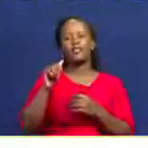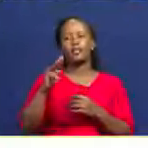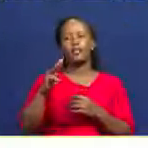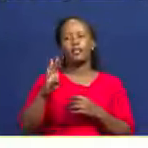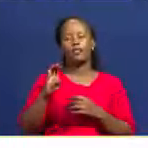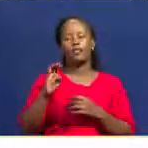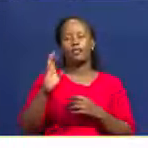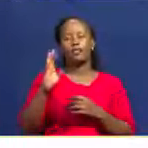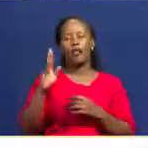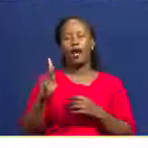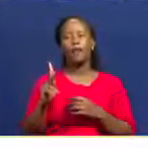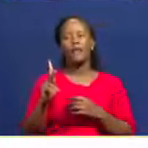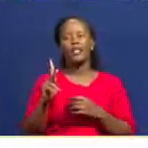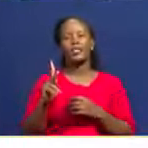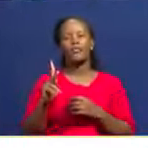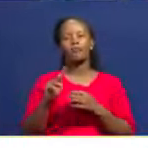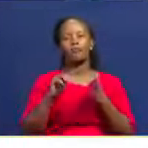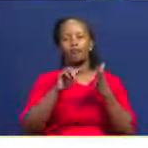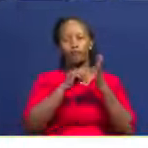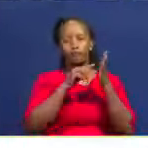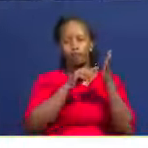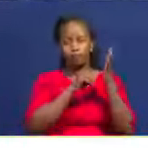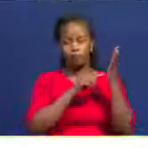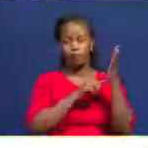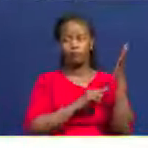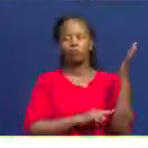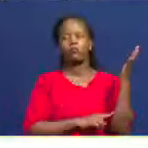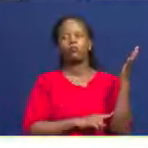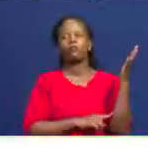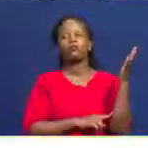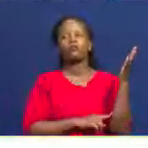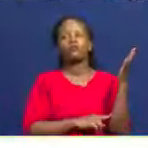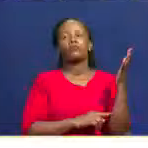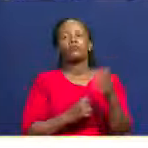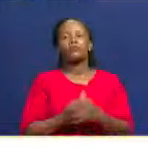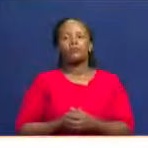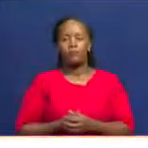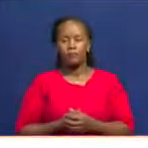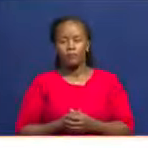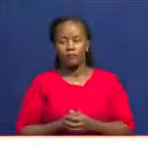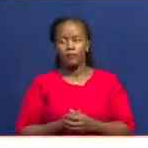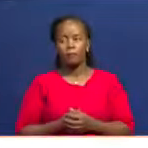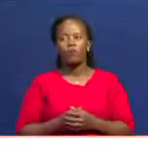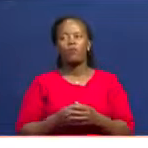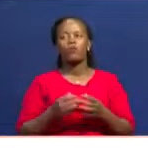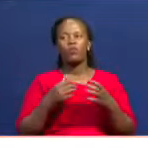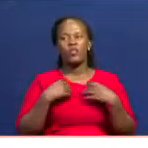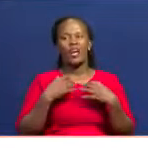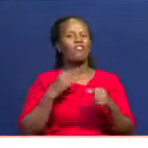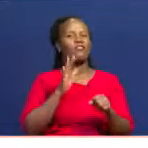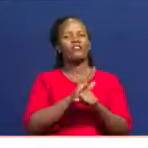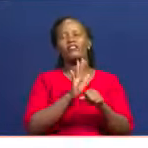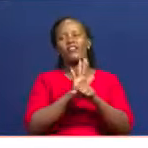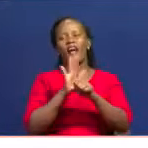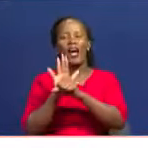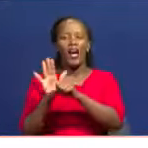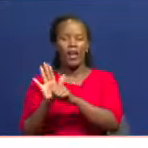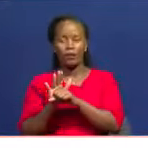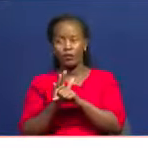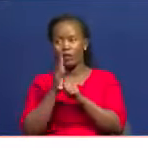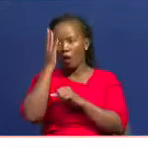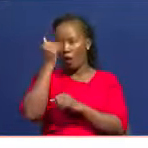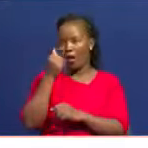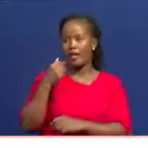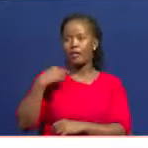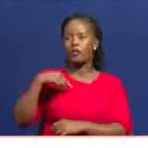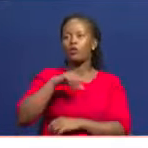Nigel Amaita, Chris Hunt Ojuang, John Okoth, and George Oro. There's so much at stake because we've worked hard, and I